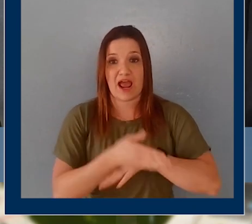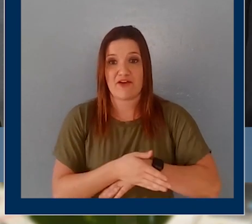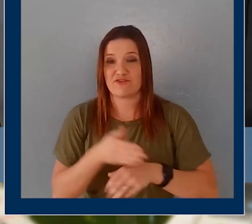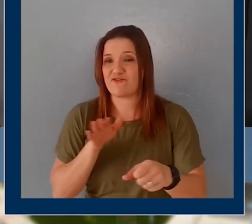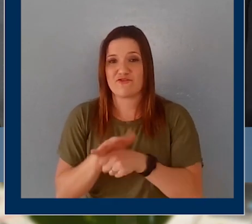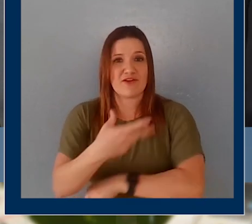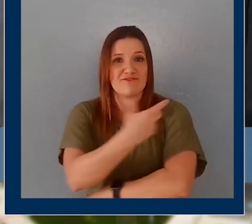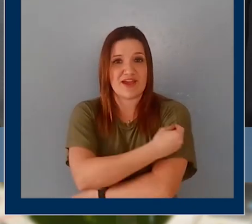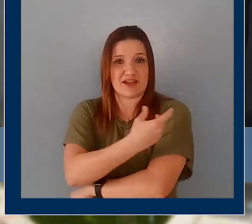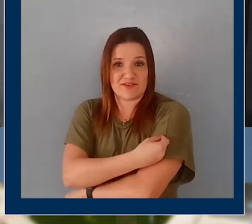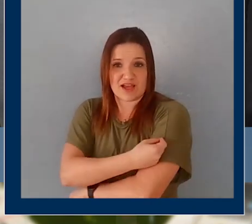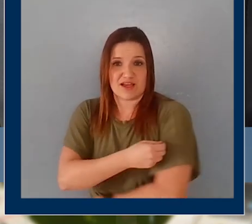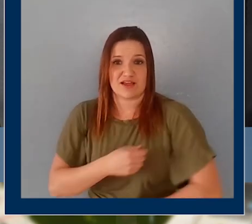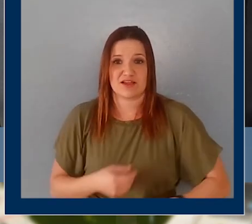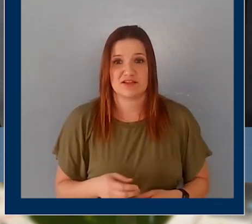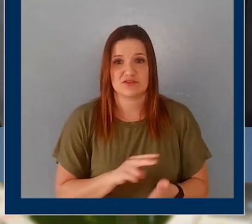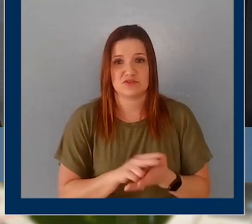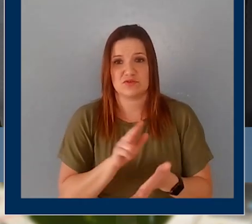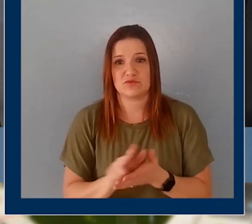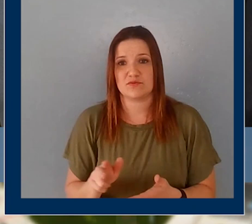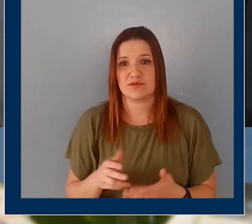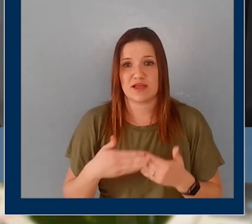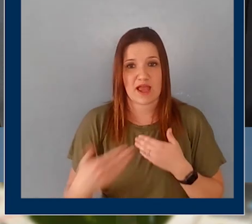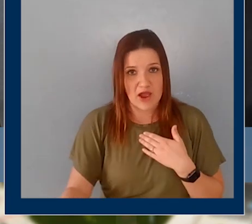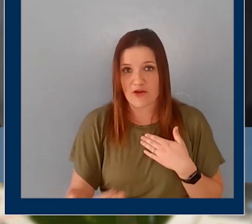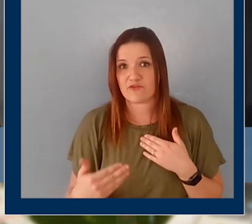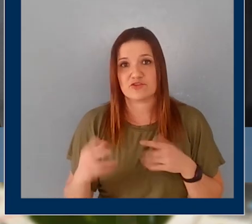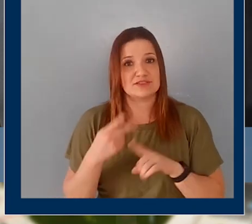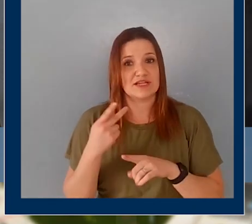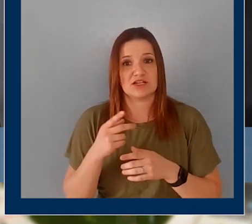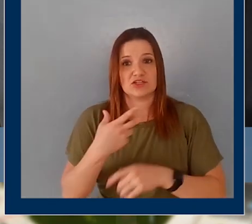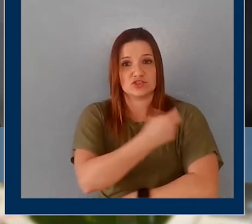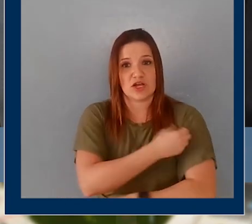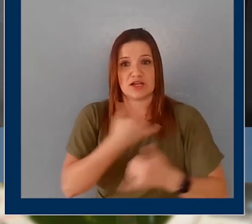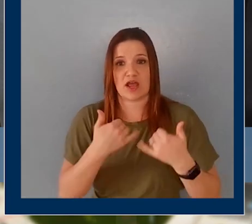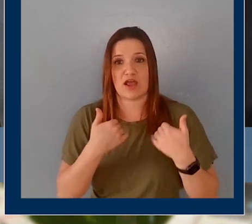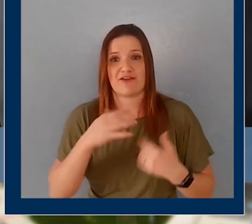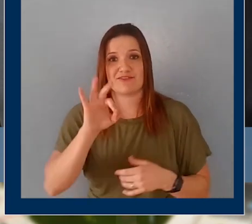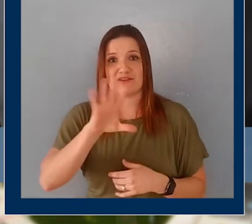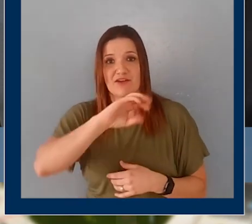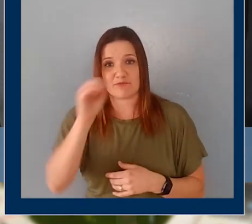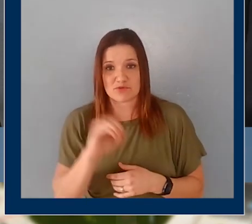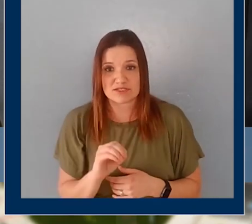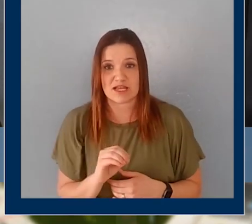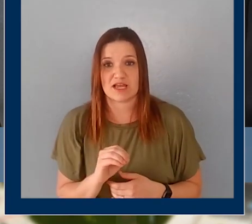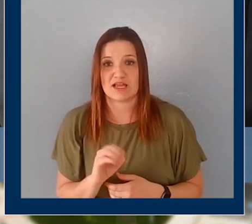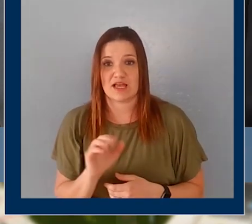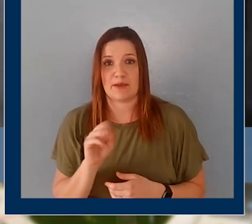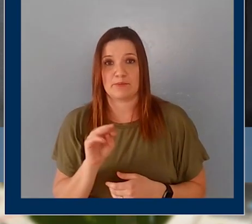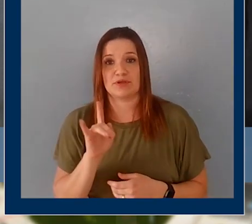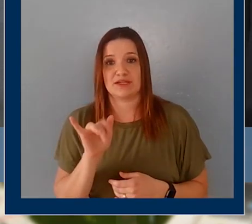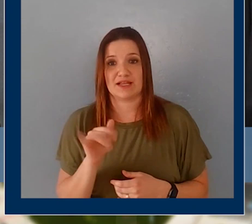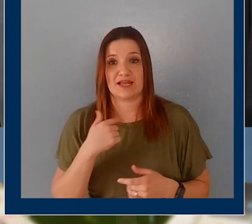shot, and you're supposed to now have 95% immunity, can I stop wearing a mask? CDC says no. Can